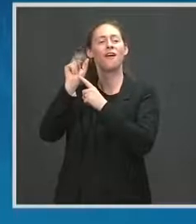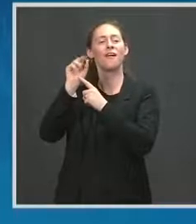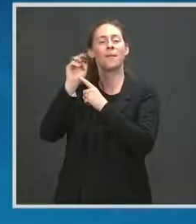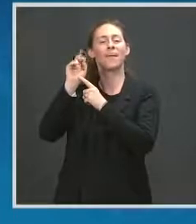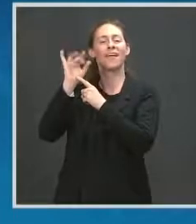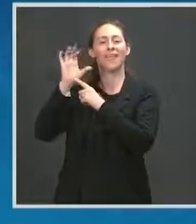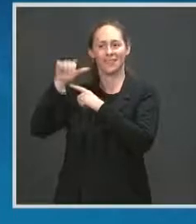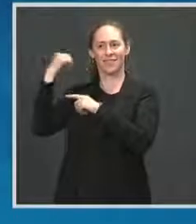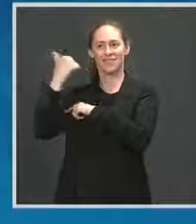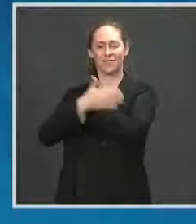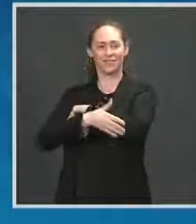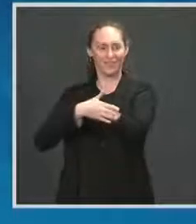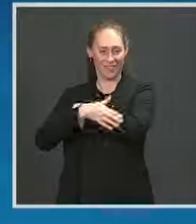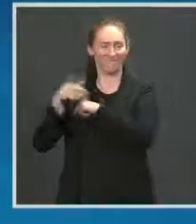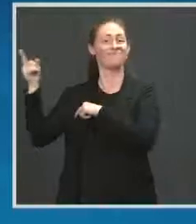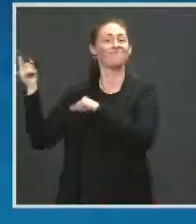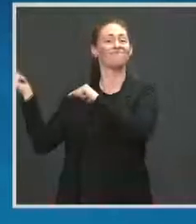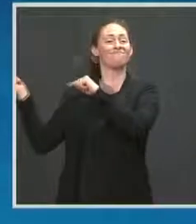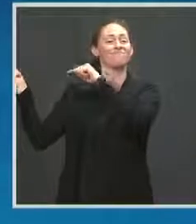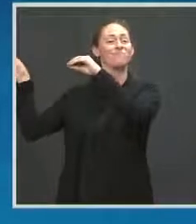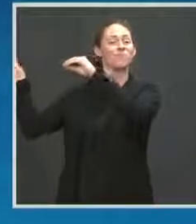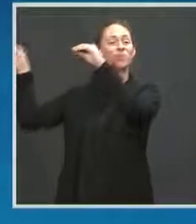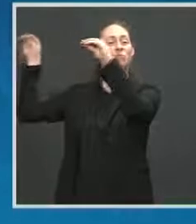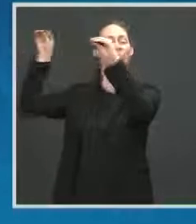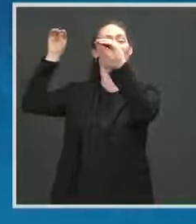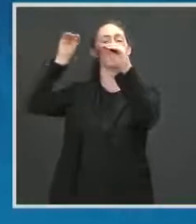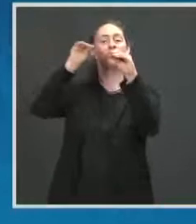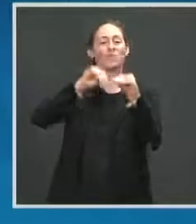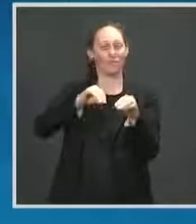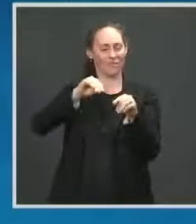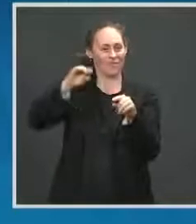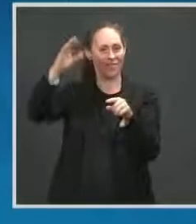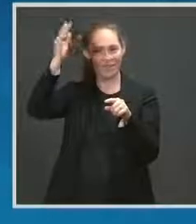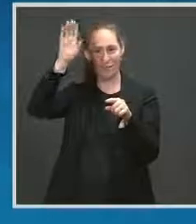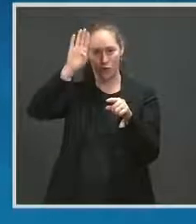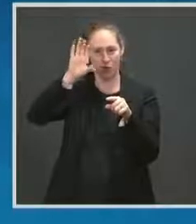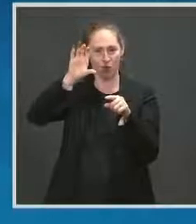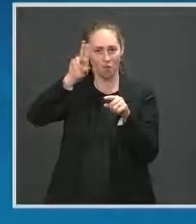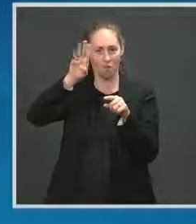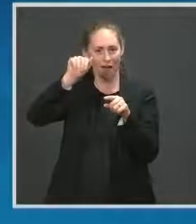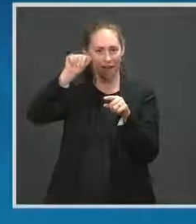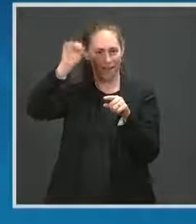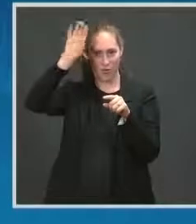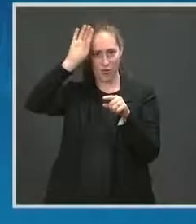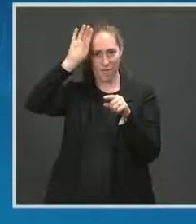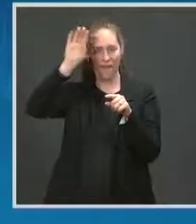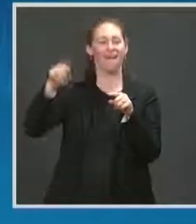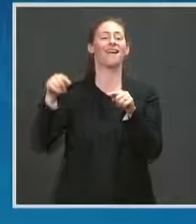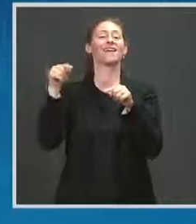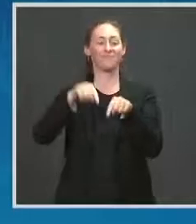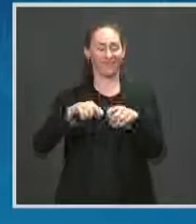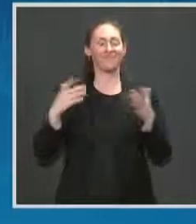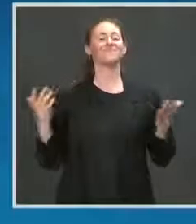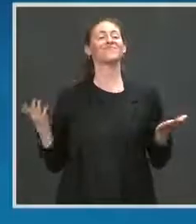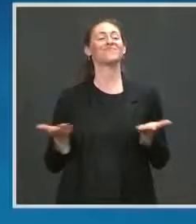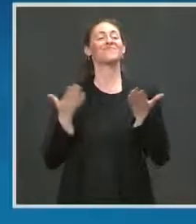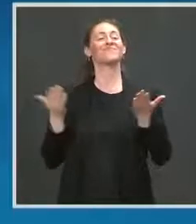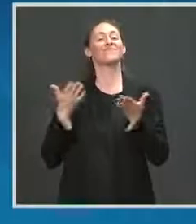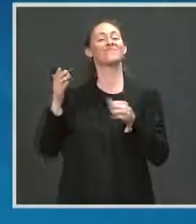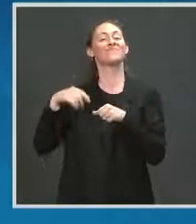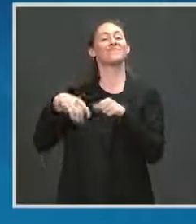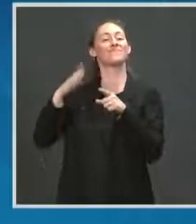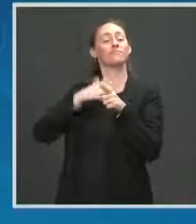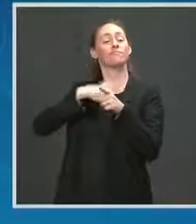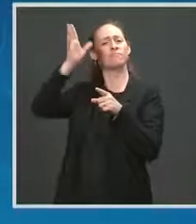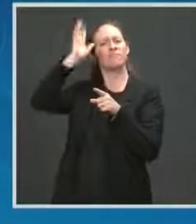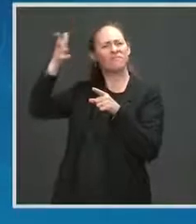for Cuba and Argentina, respectively. My grandparents eventually immigrated to the United States, where my parents grew up and